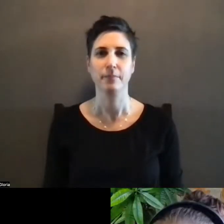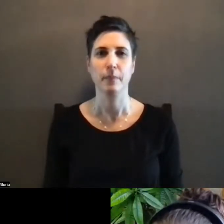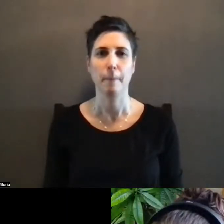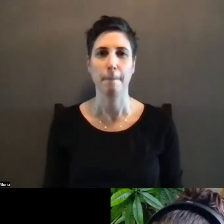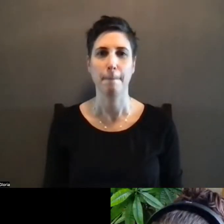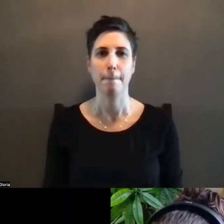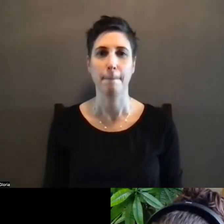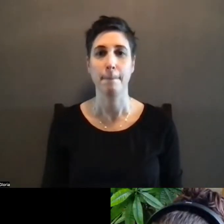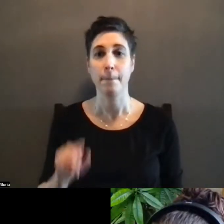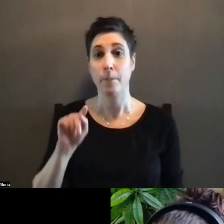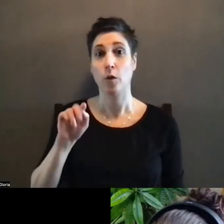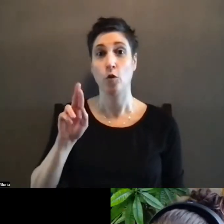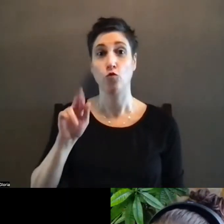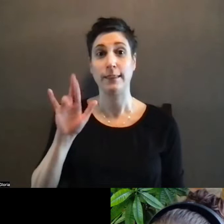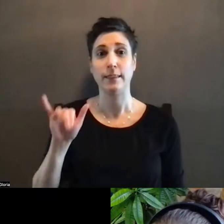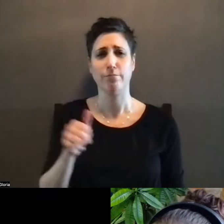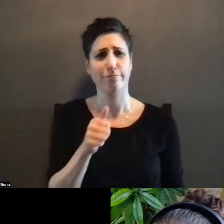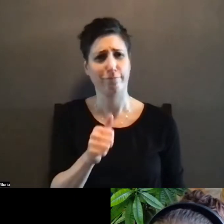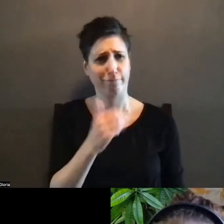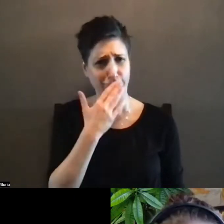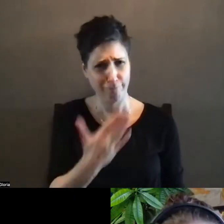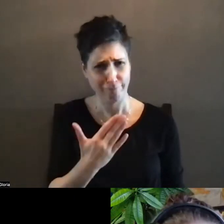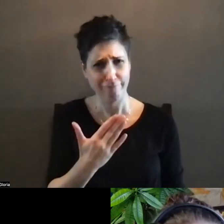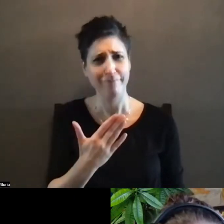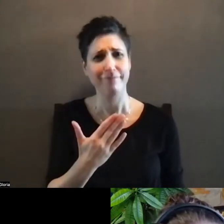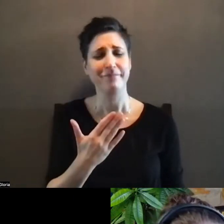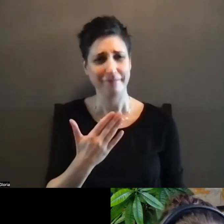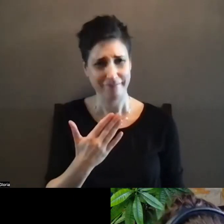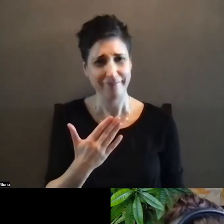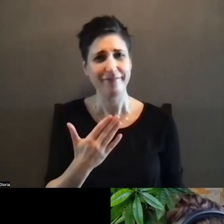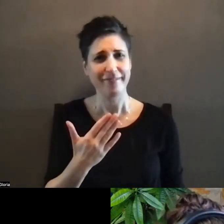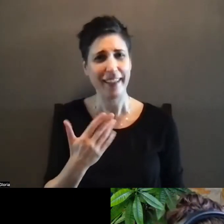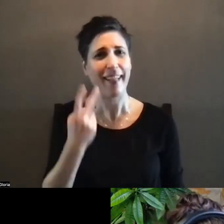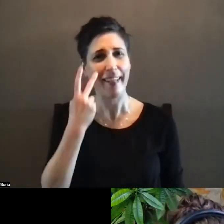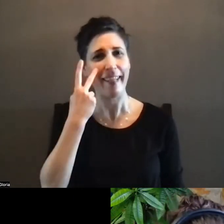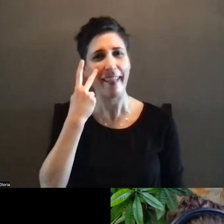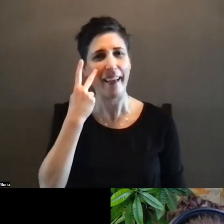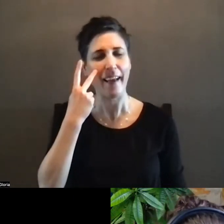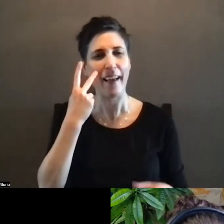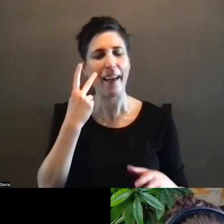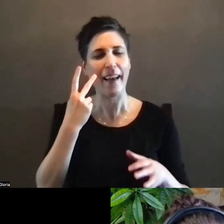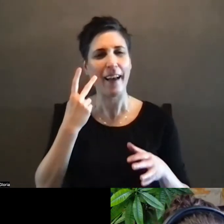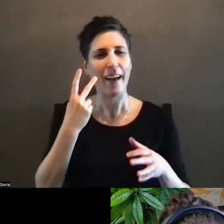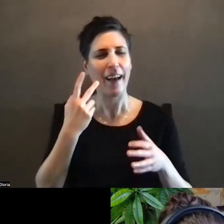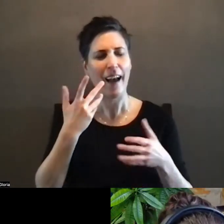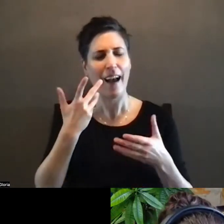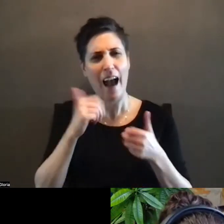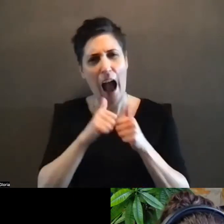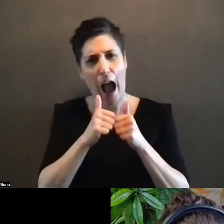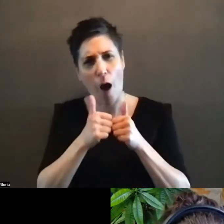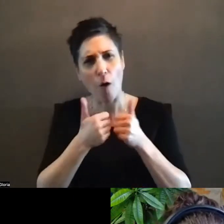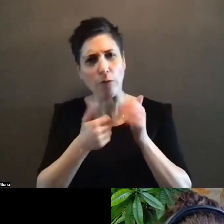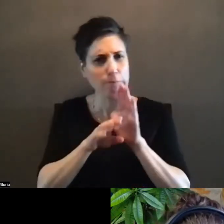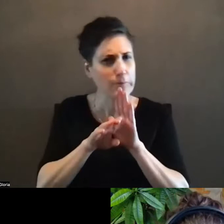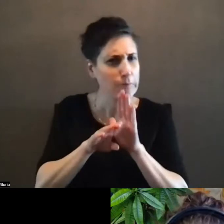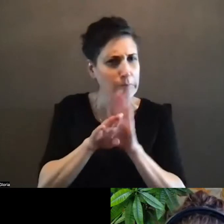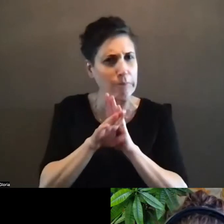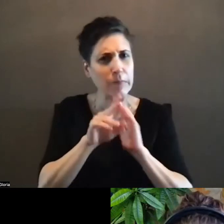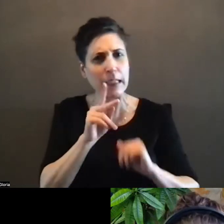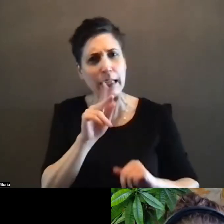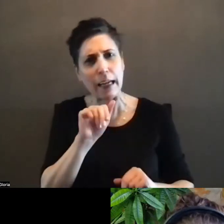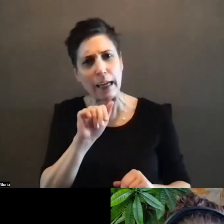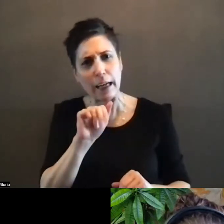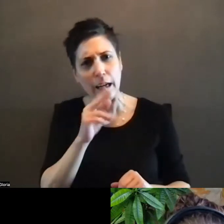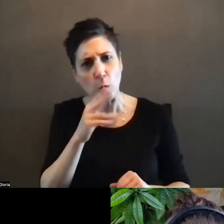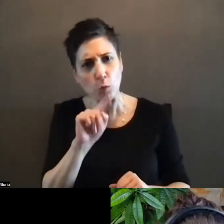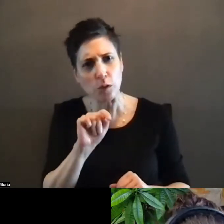Wow, that's amazing. Thank you so much, Stephanie. It's really great to see the back end of Kahoot, and then also to remember all the things we learned in